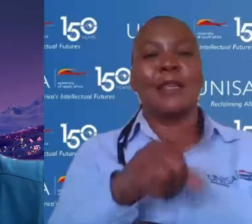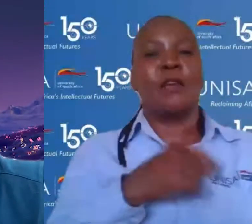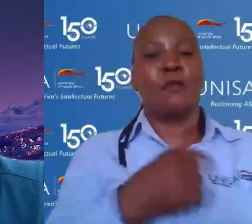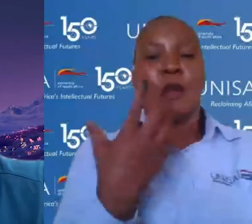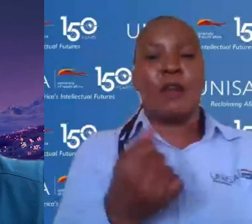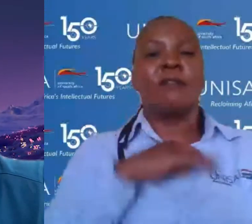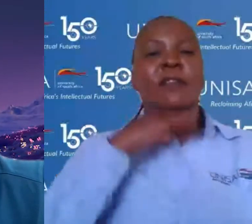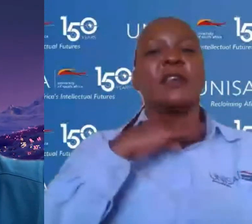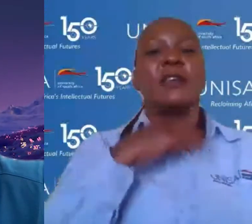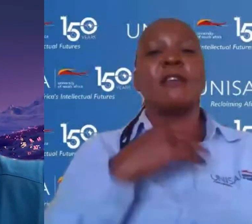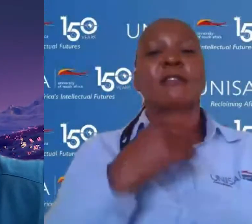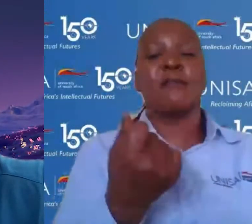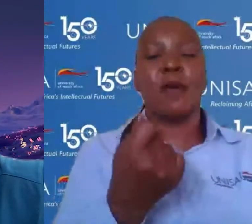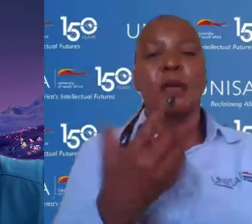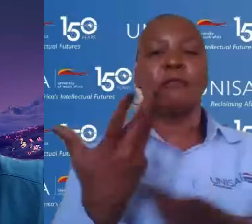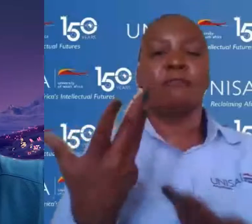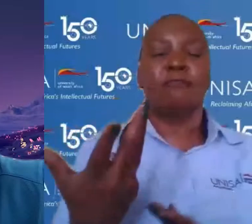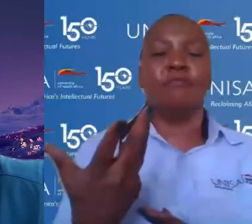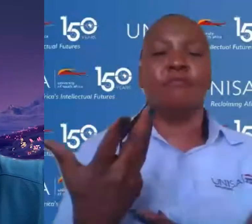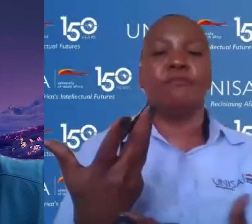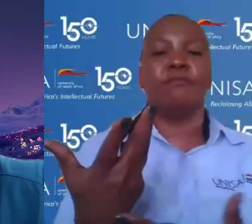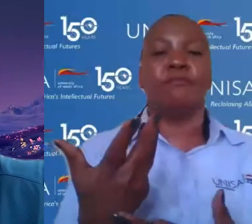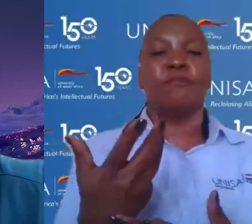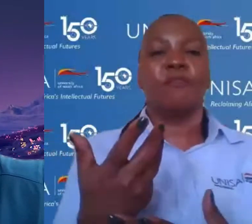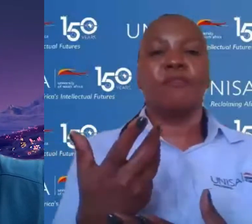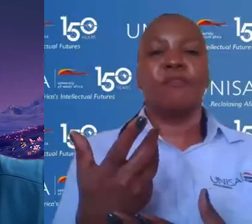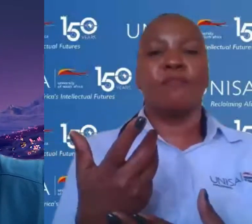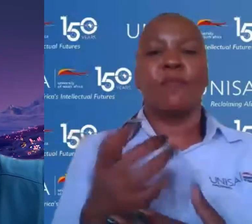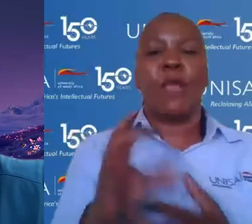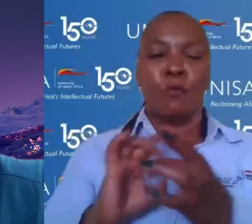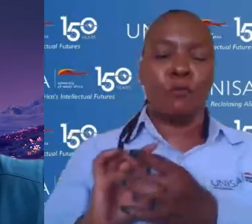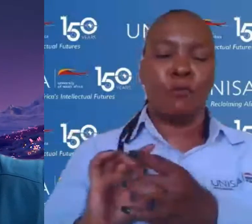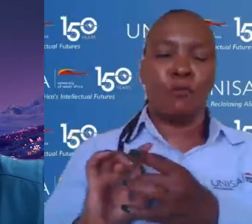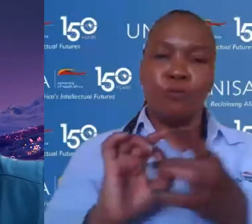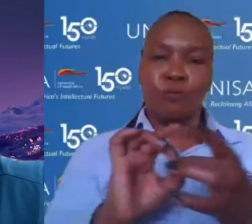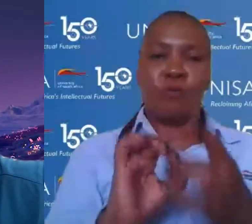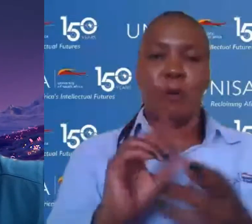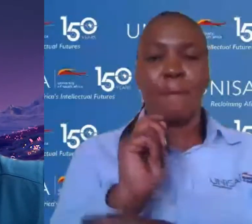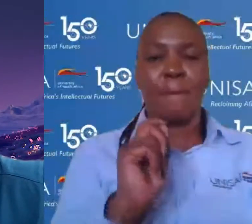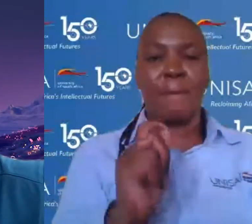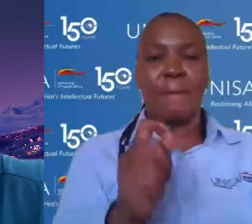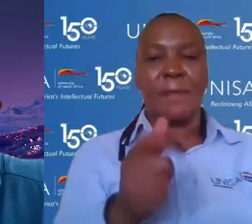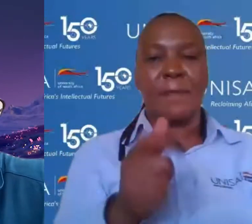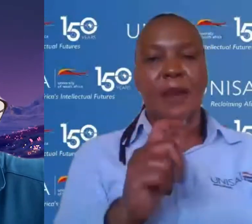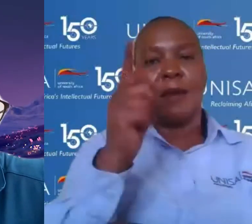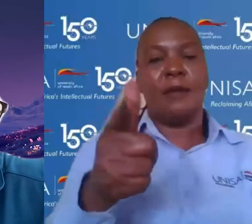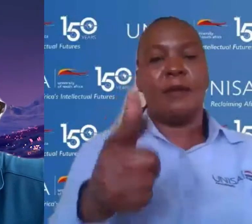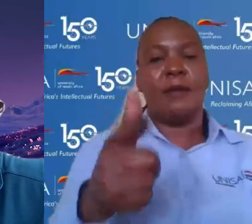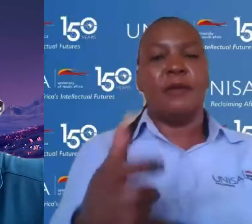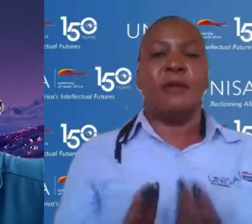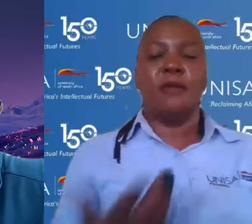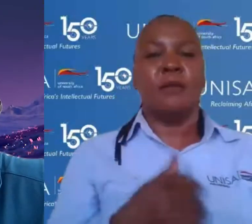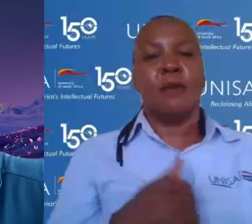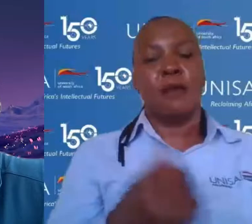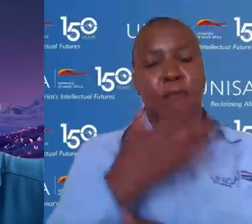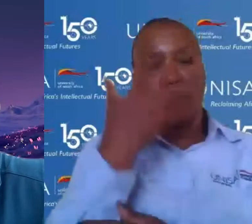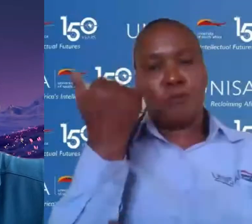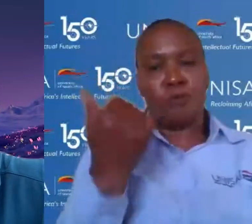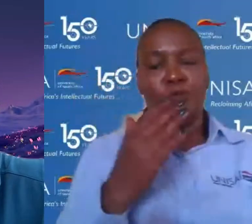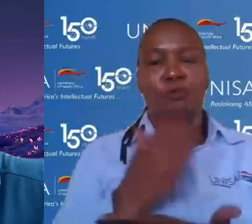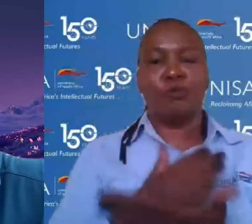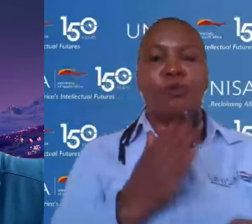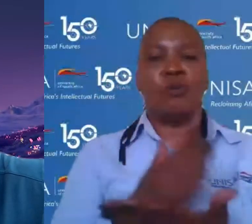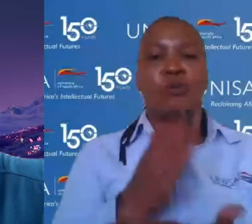funds, and I commit to paying at a later stage. I'm not sure if it is available for